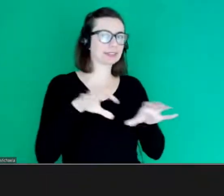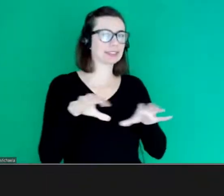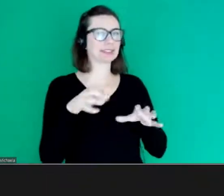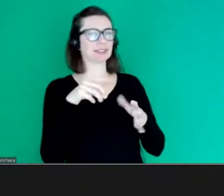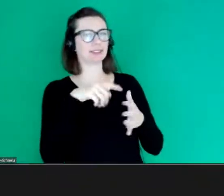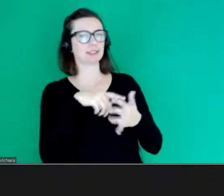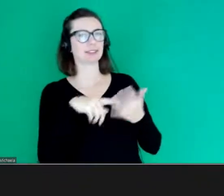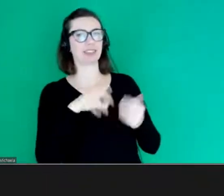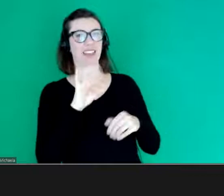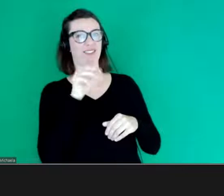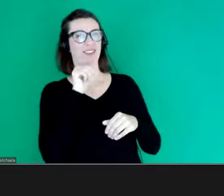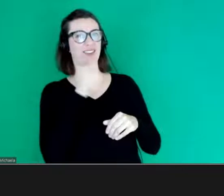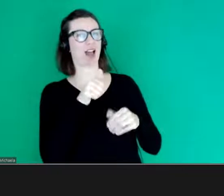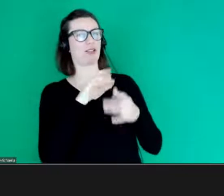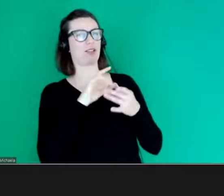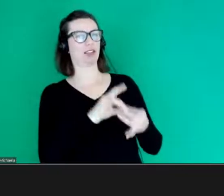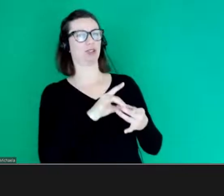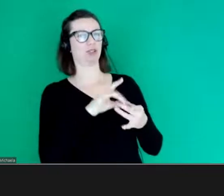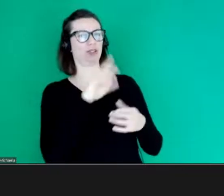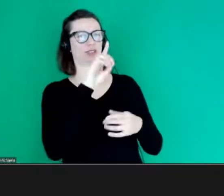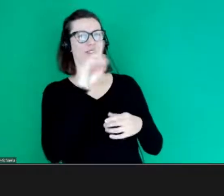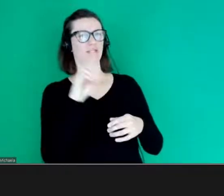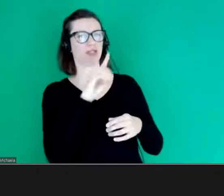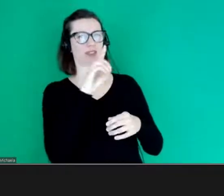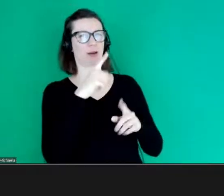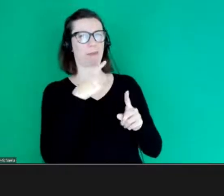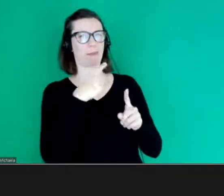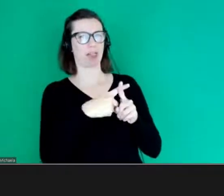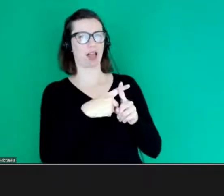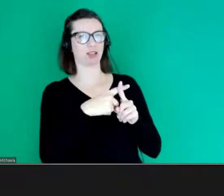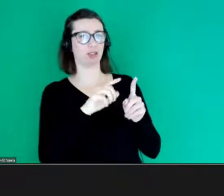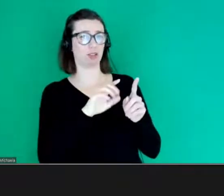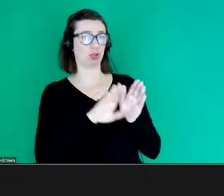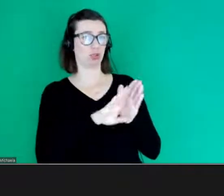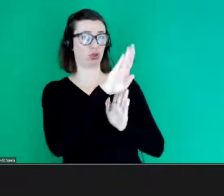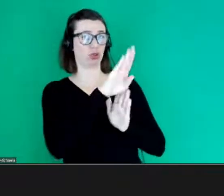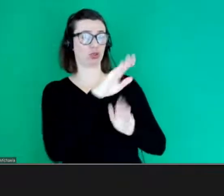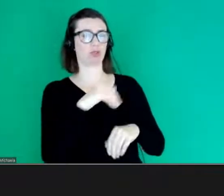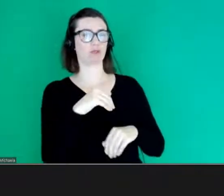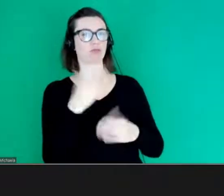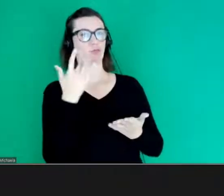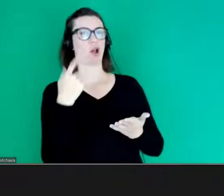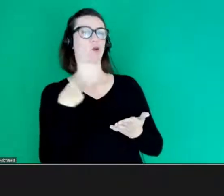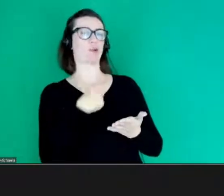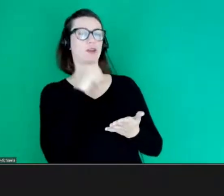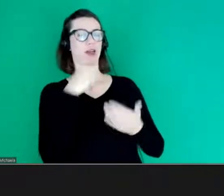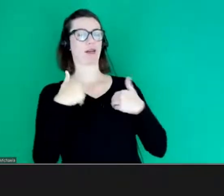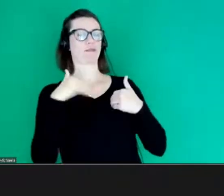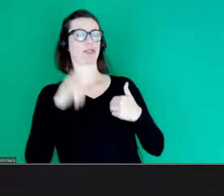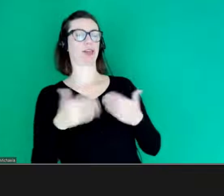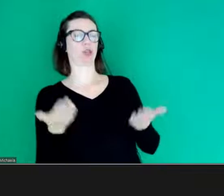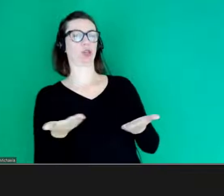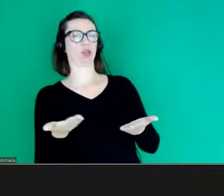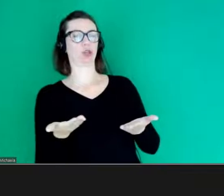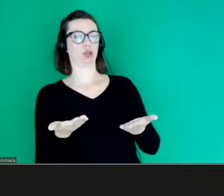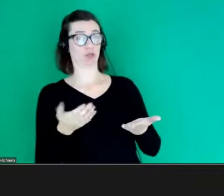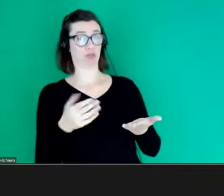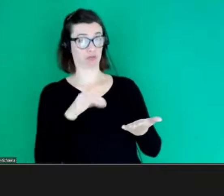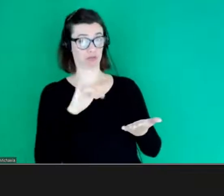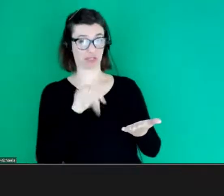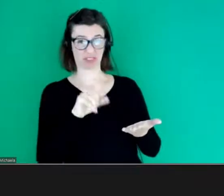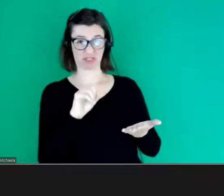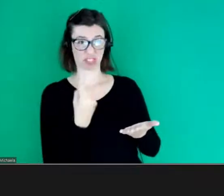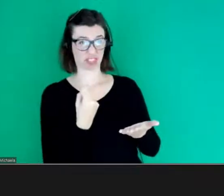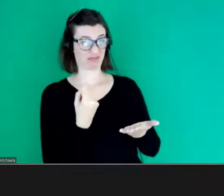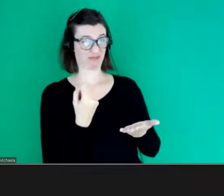not related to the Delta Plus surge, because we're not having that here. Is it just due